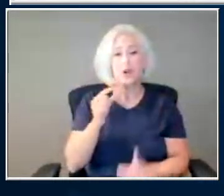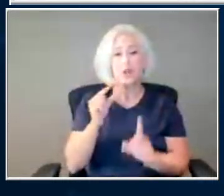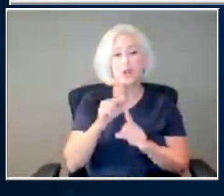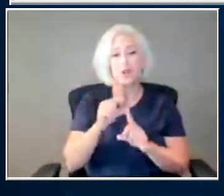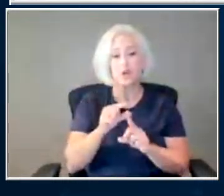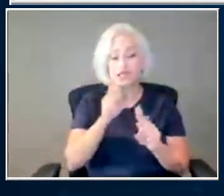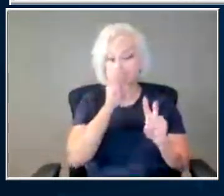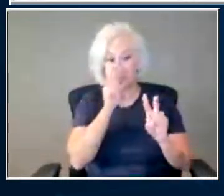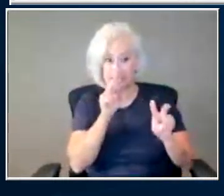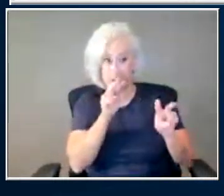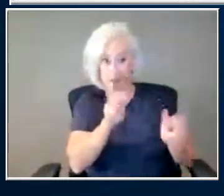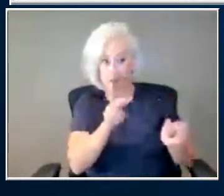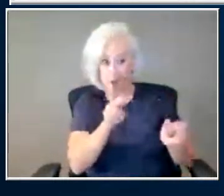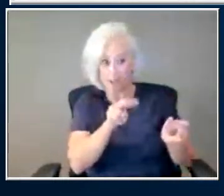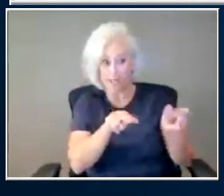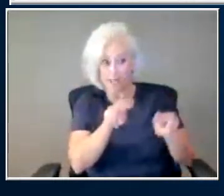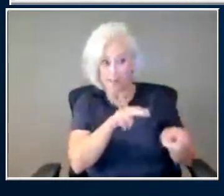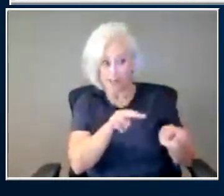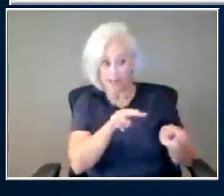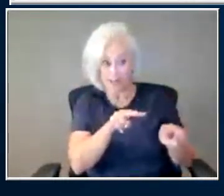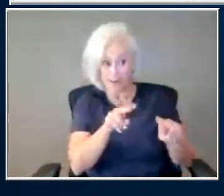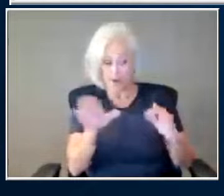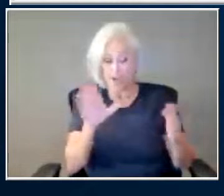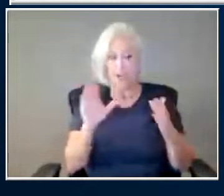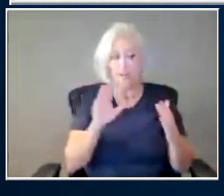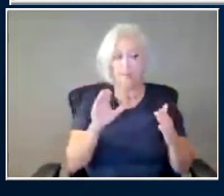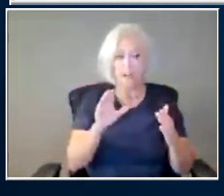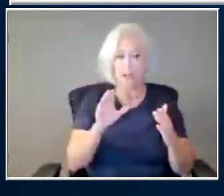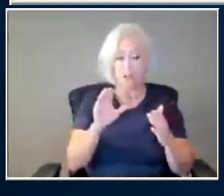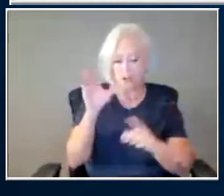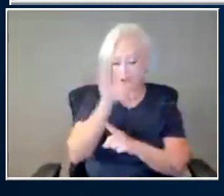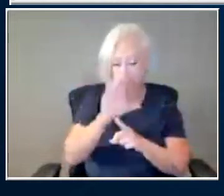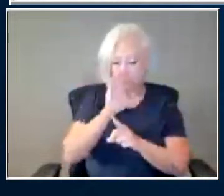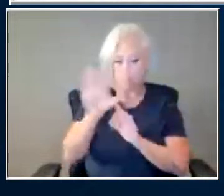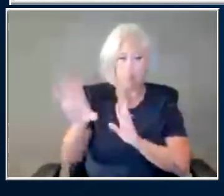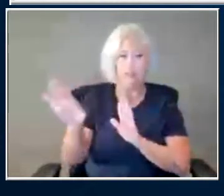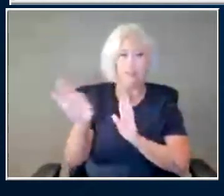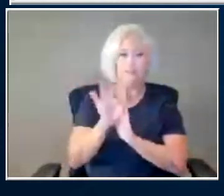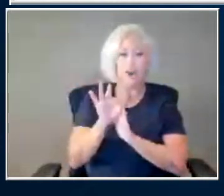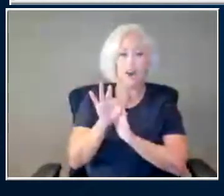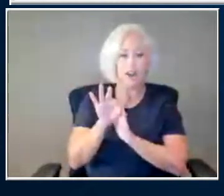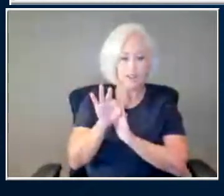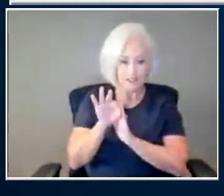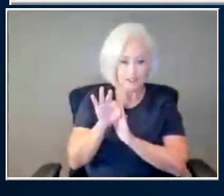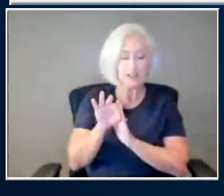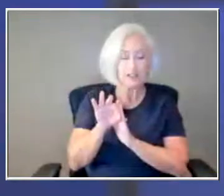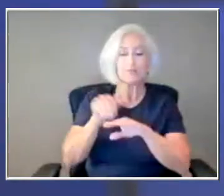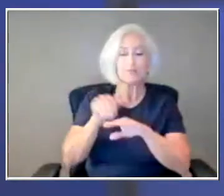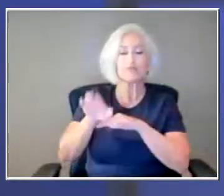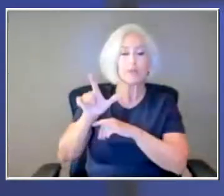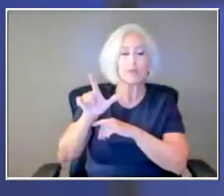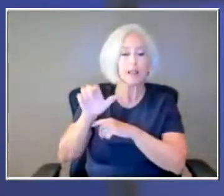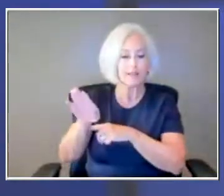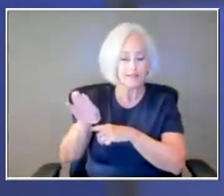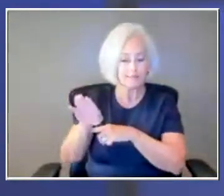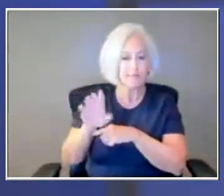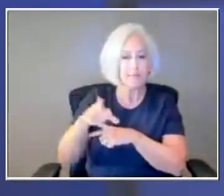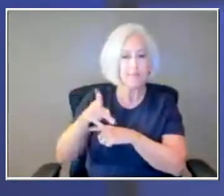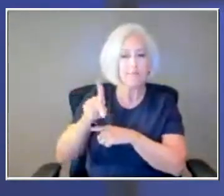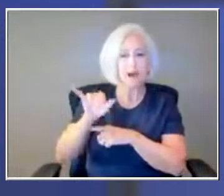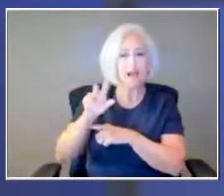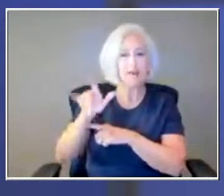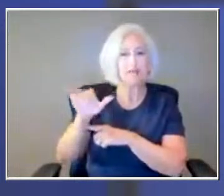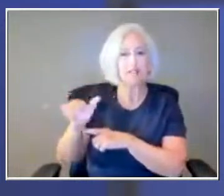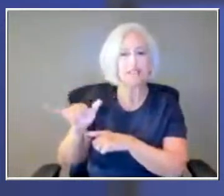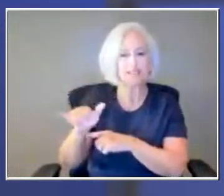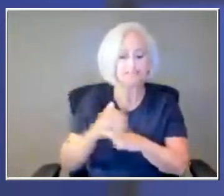to let's take a look with a biopsy when we're talking about PSA results? Oh, there are a lot of factors that go into that.